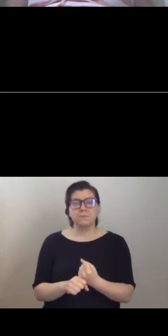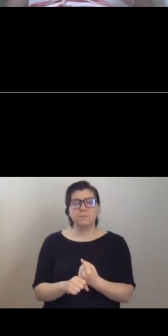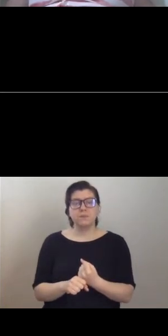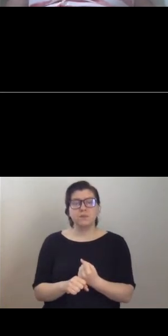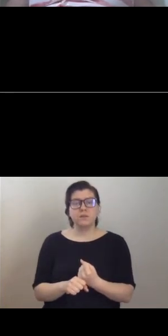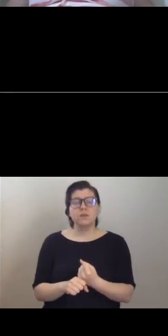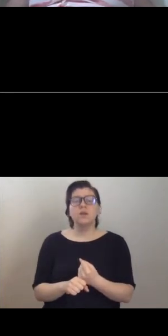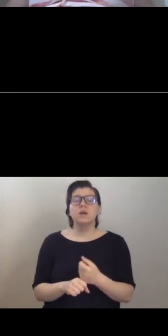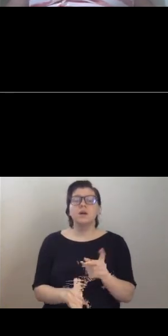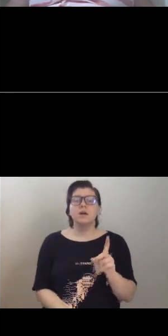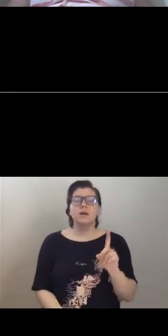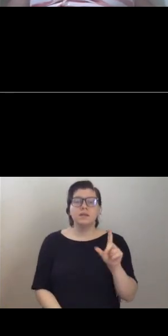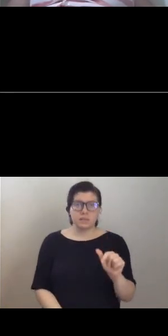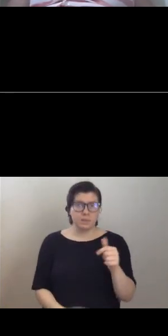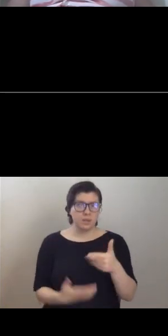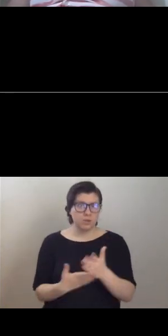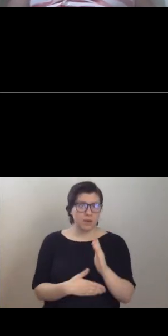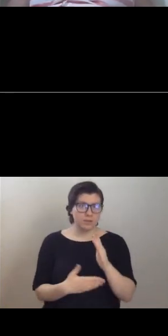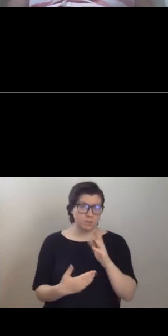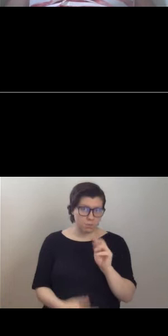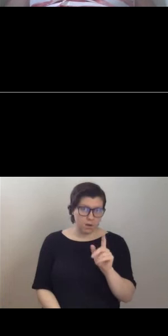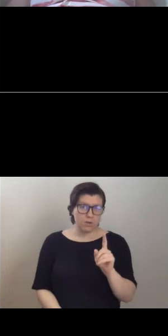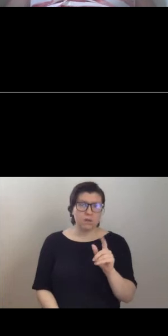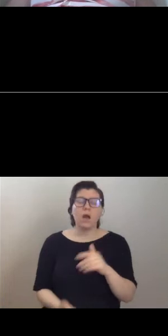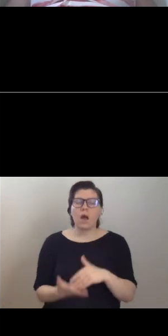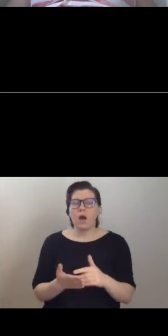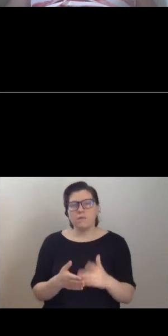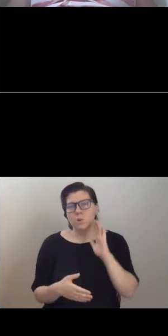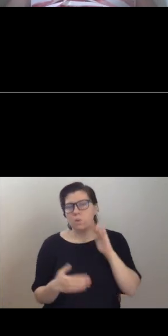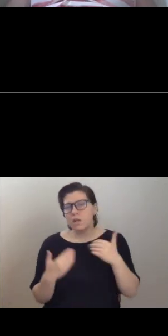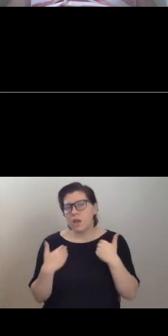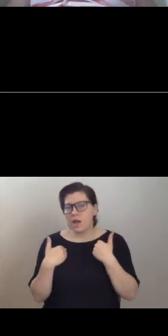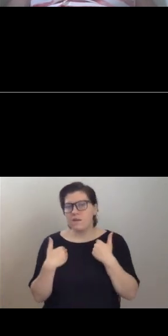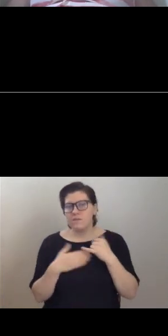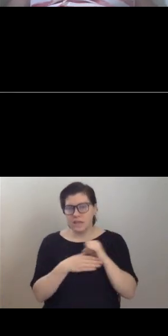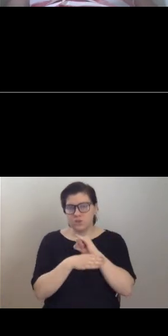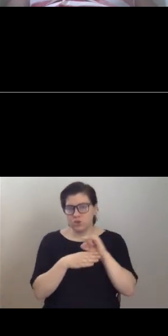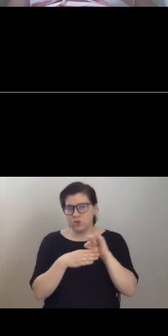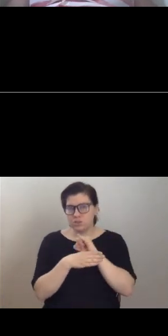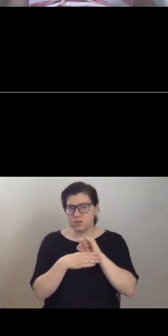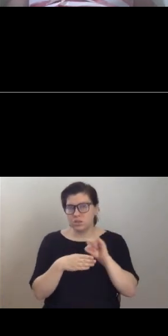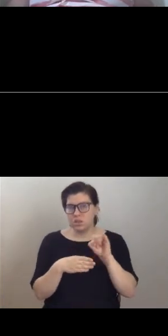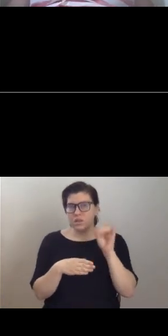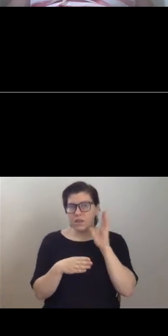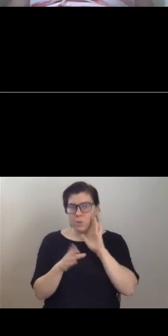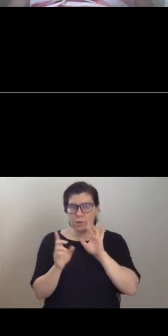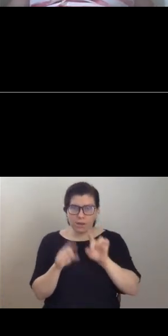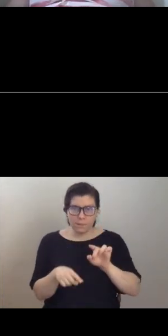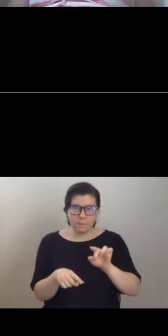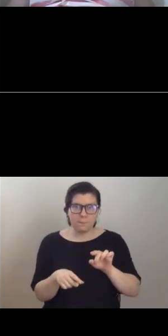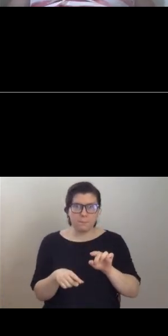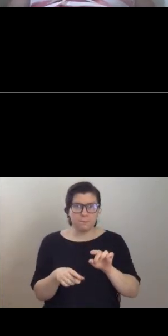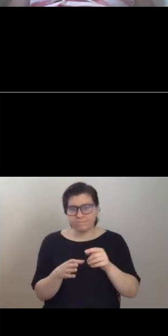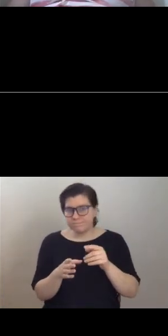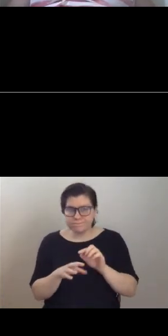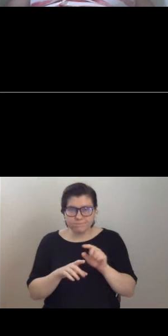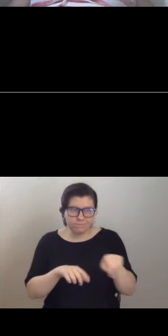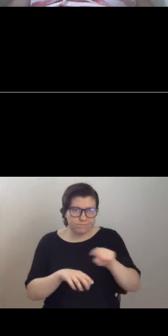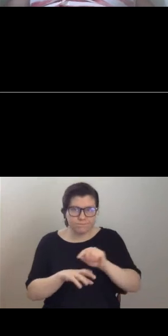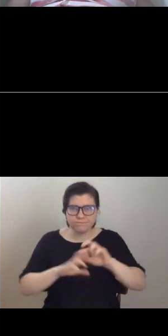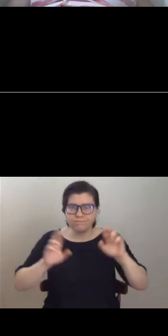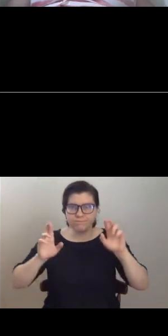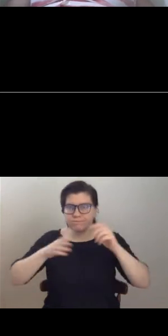Disability Rights Maryland a lot of times will have interns that come to us, either they're getting ready to go into some